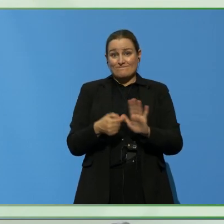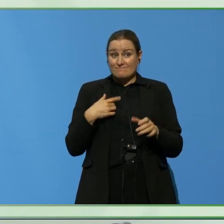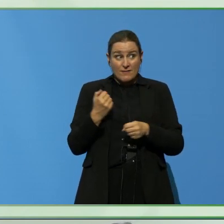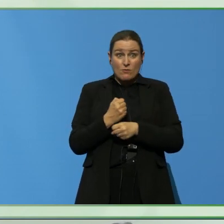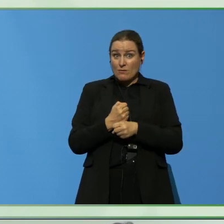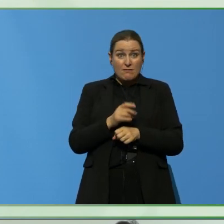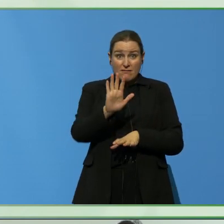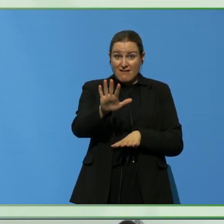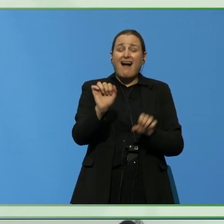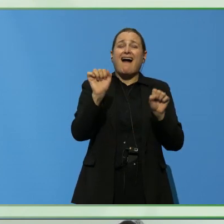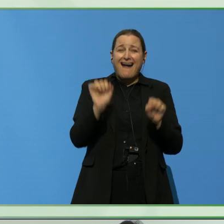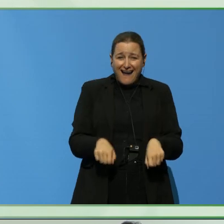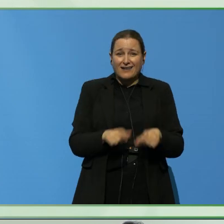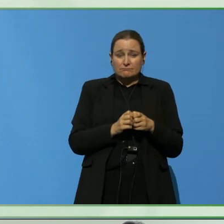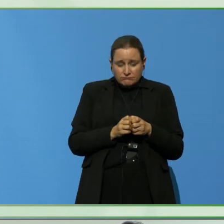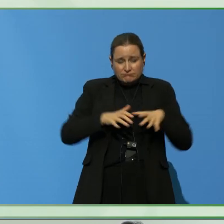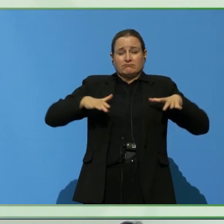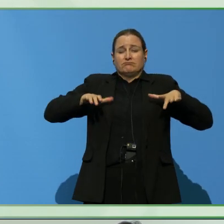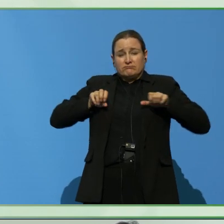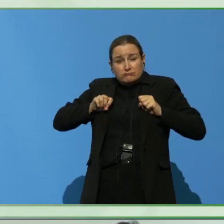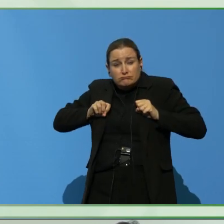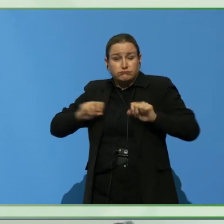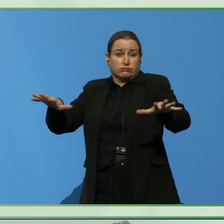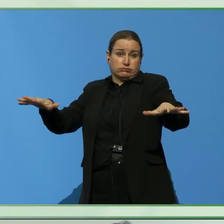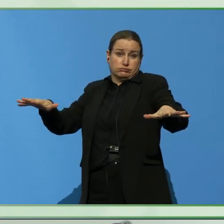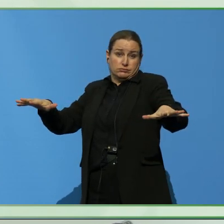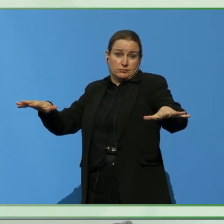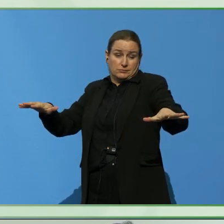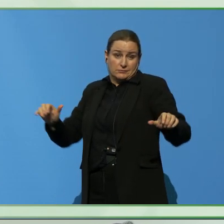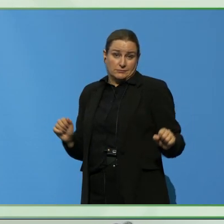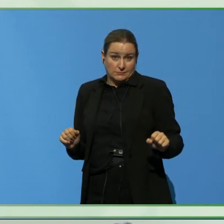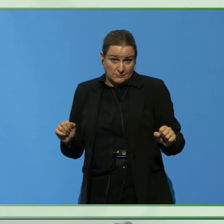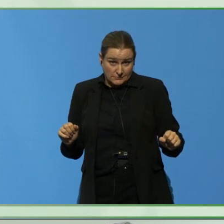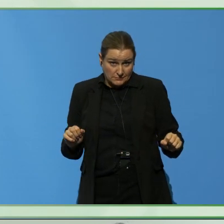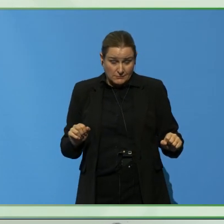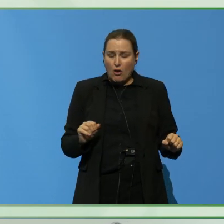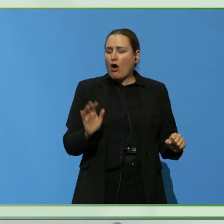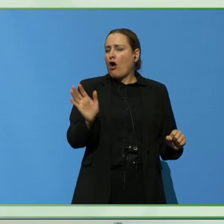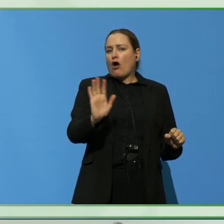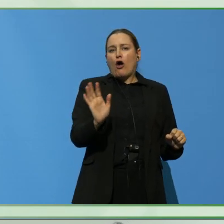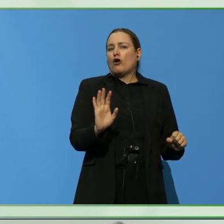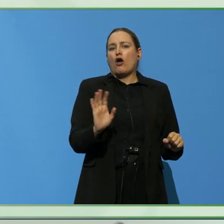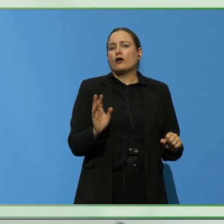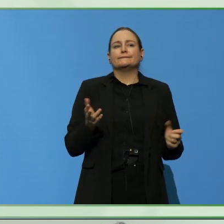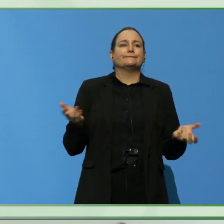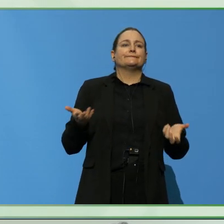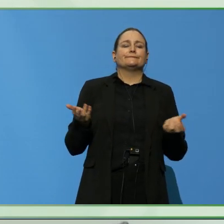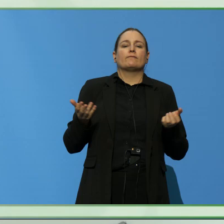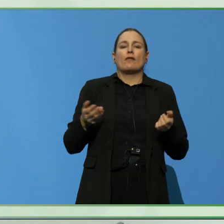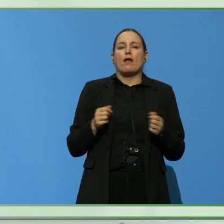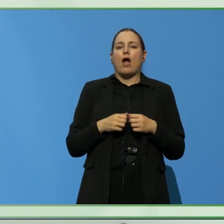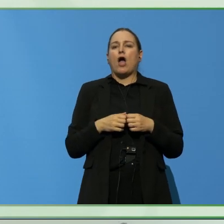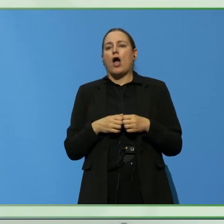massively scalable. And when I say scalable, it means something very different from when a venture capitalist might have told you what